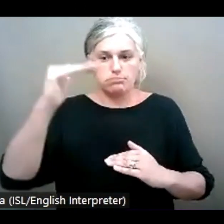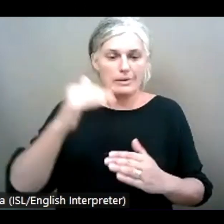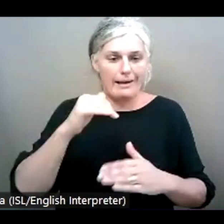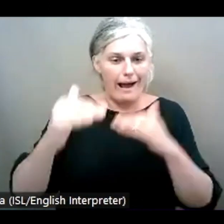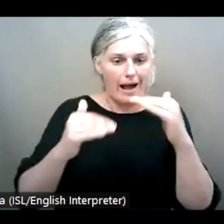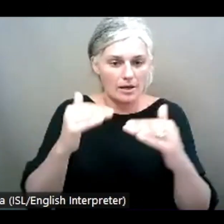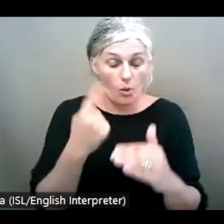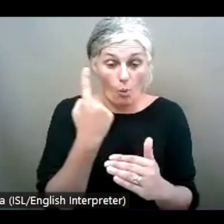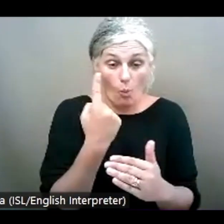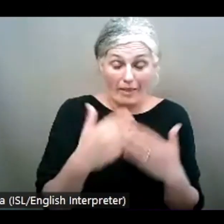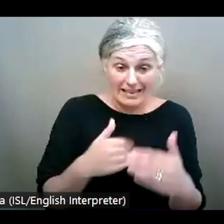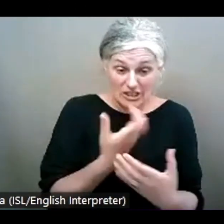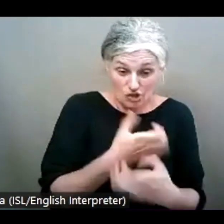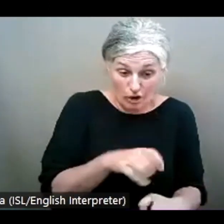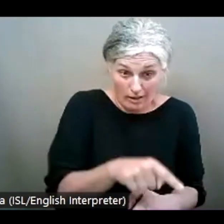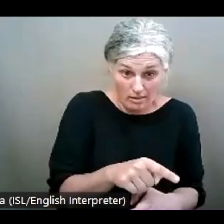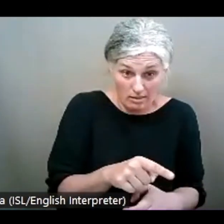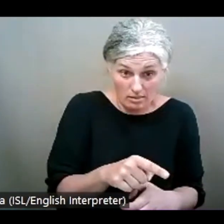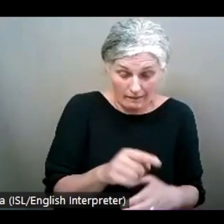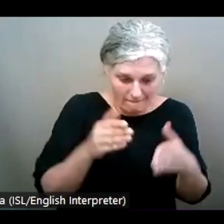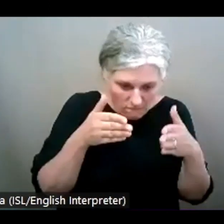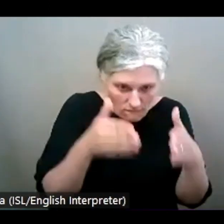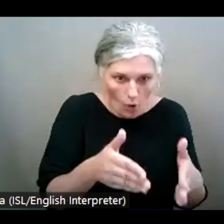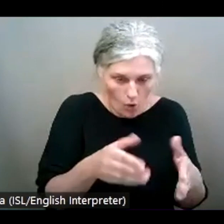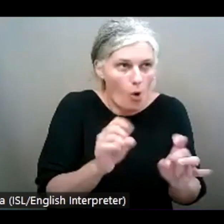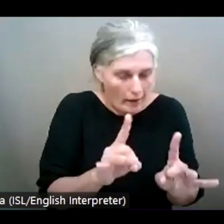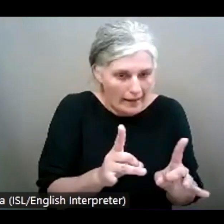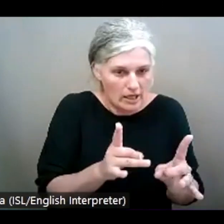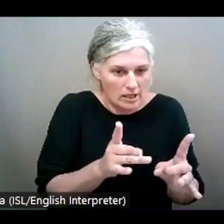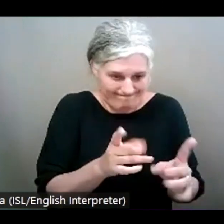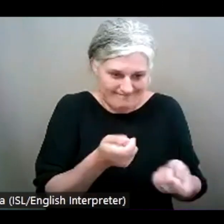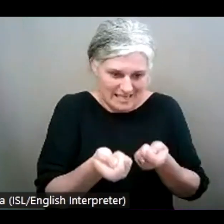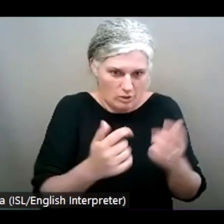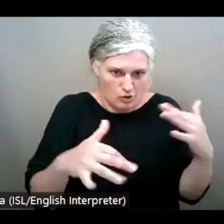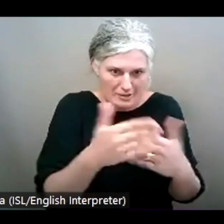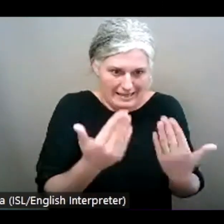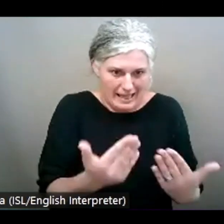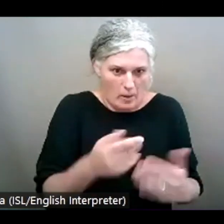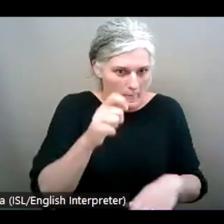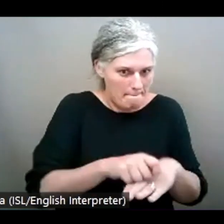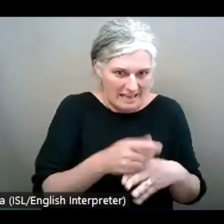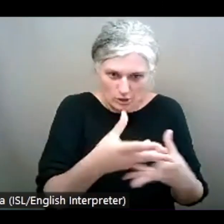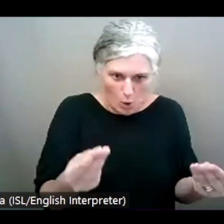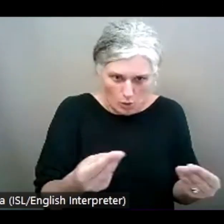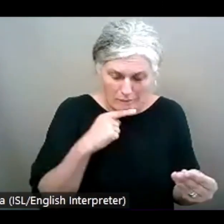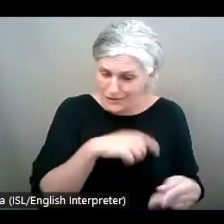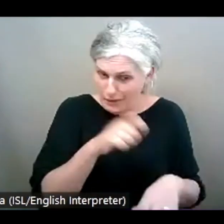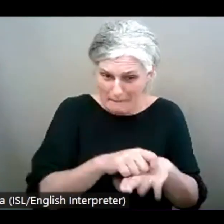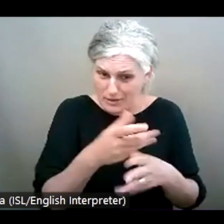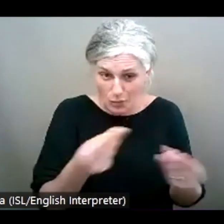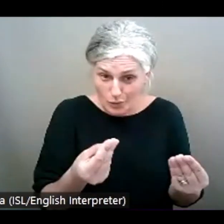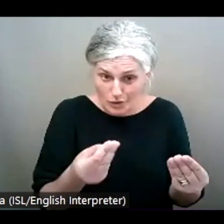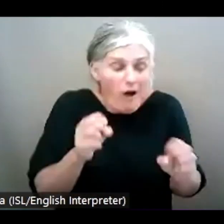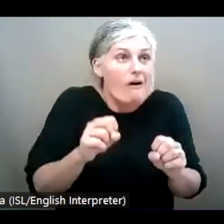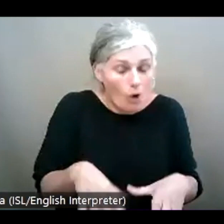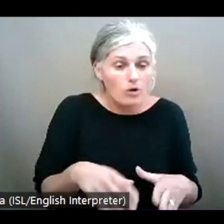they're a child. You know, they're very focused on, okay, let's deal with this now. This is the best solution. But it's not the best solution. Of course,